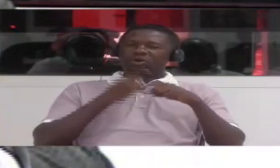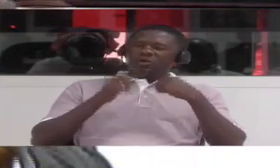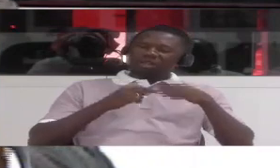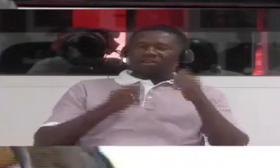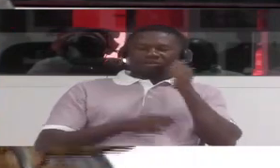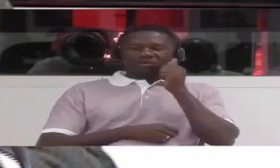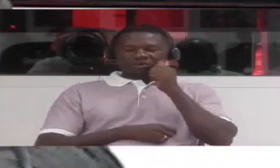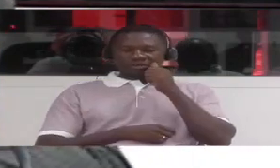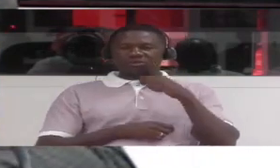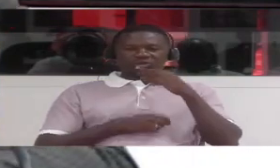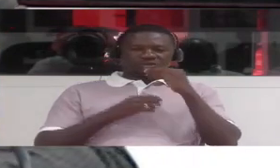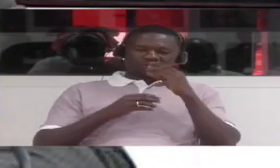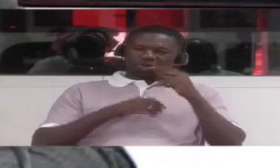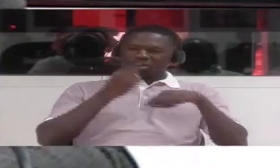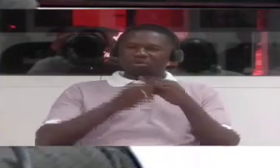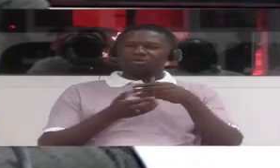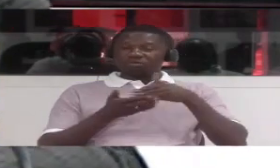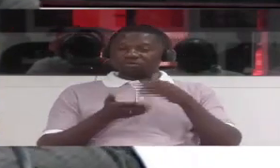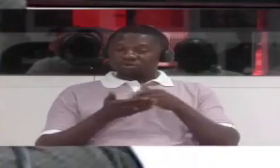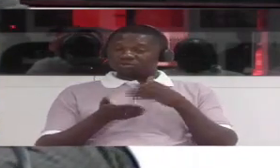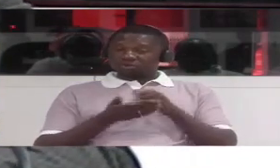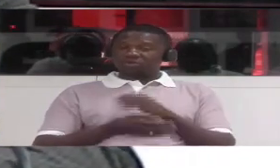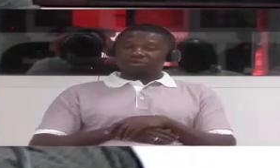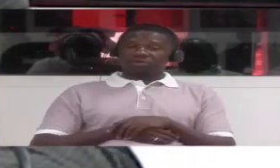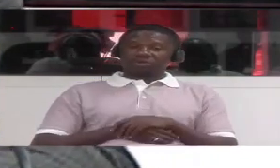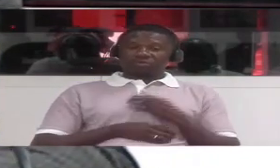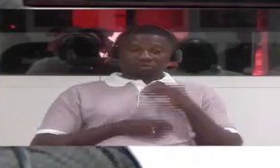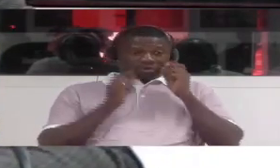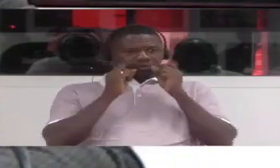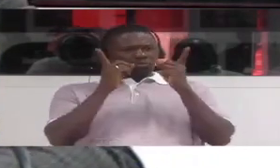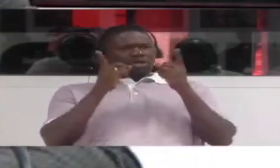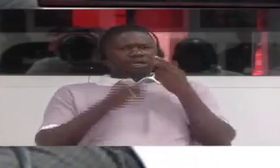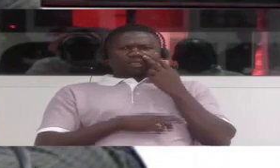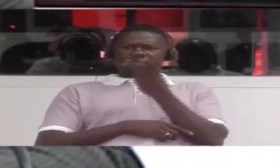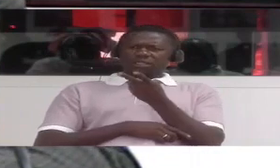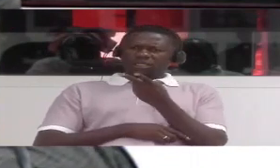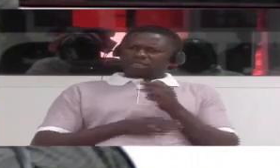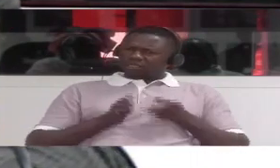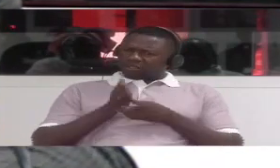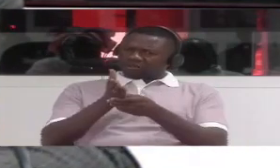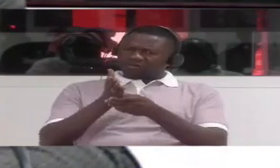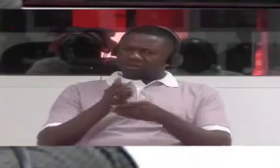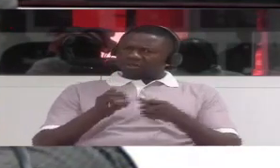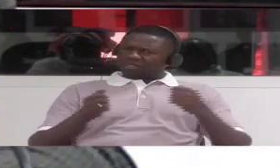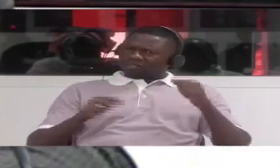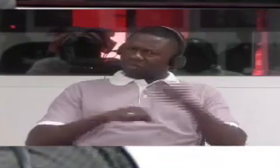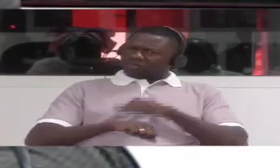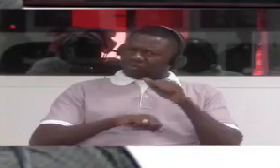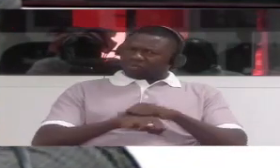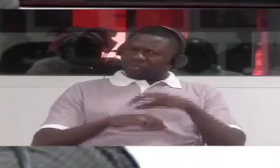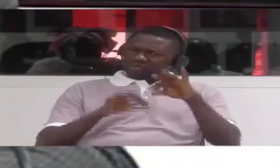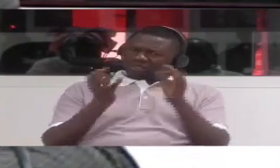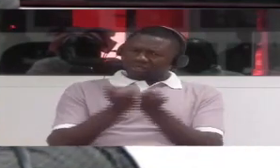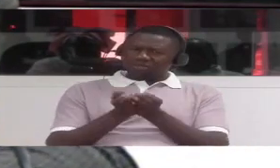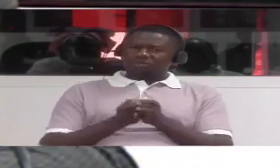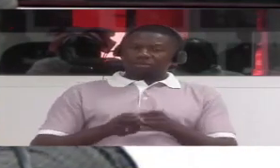Always football. So I was totally surprised when I saw him as the leader of the gang who was torturing him.